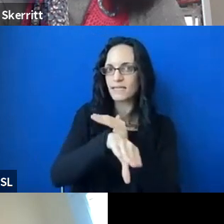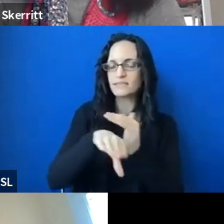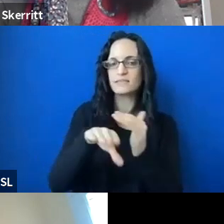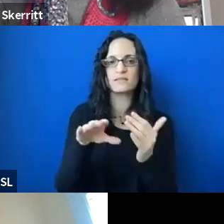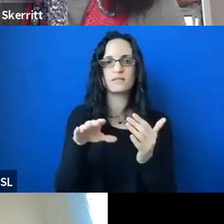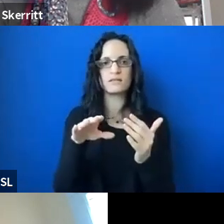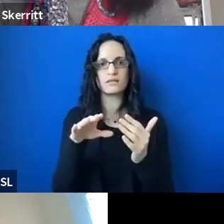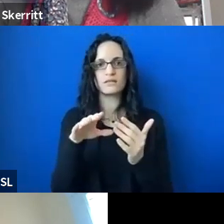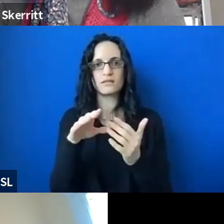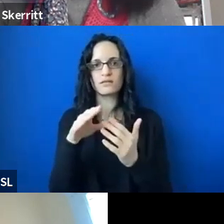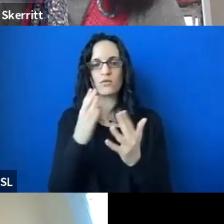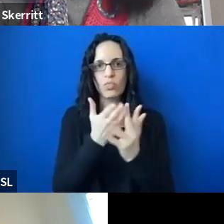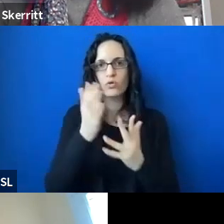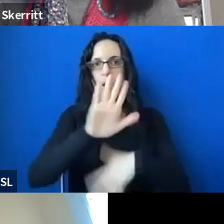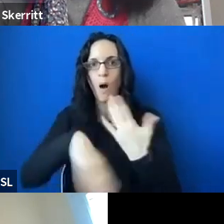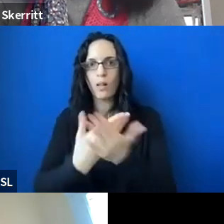those school communities.